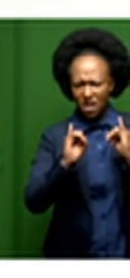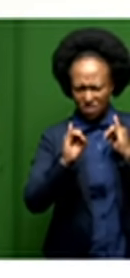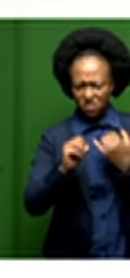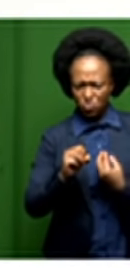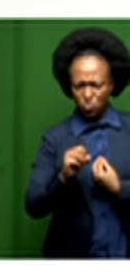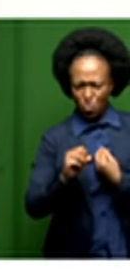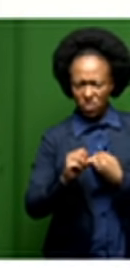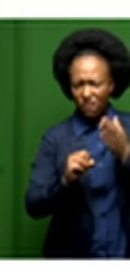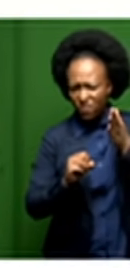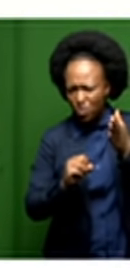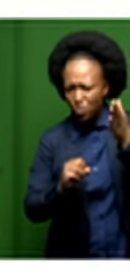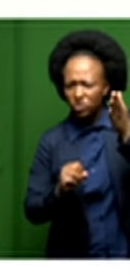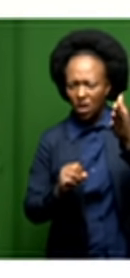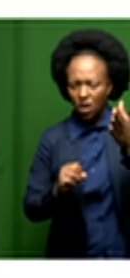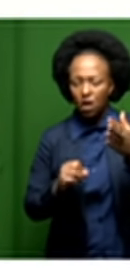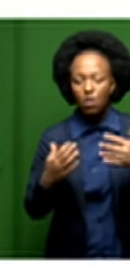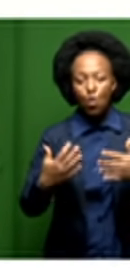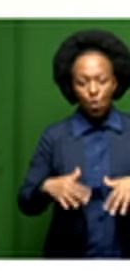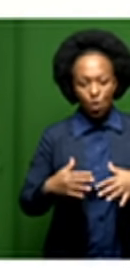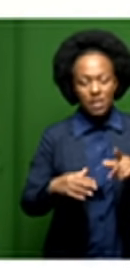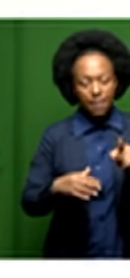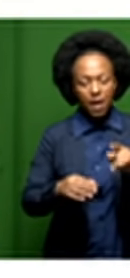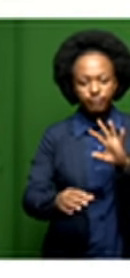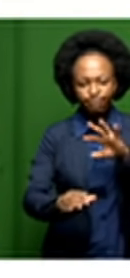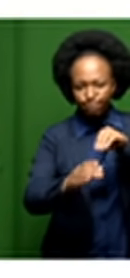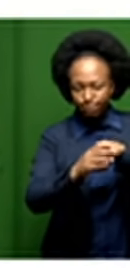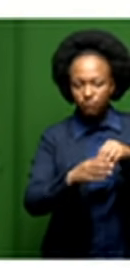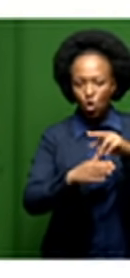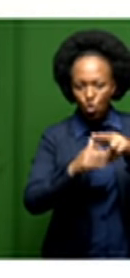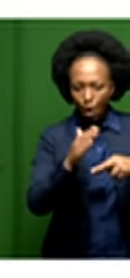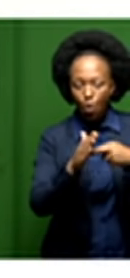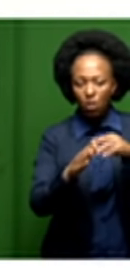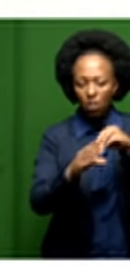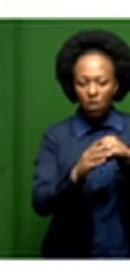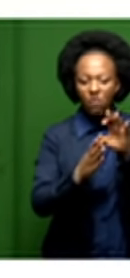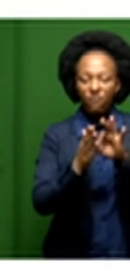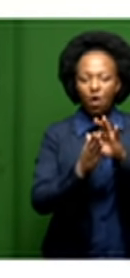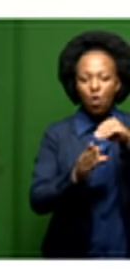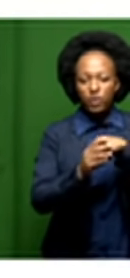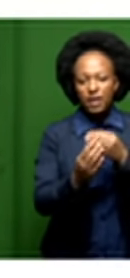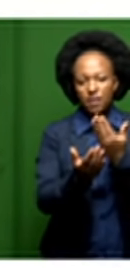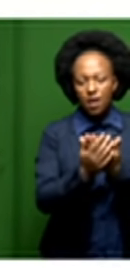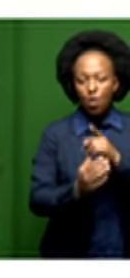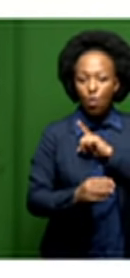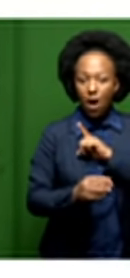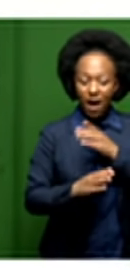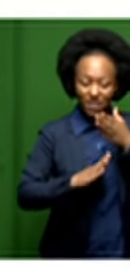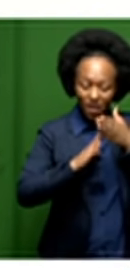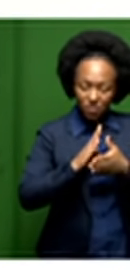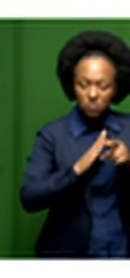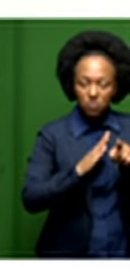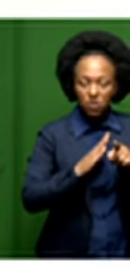Yeah. And indeed, they need to play a very significant role in the form of voting, so that they actually, at the end of the